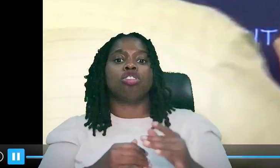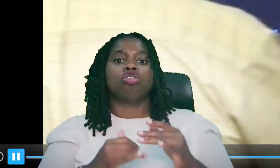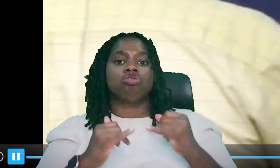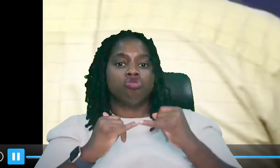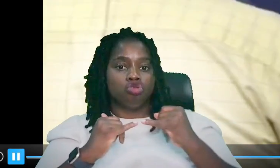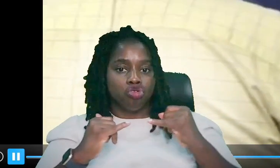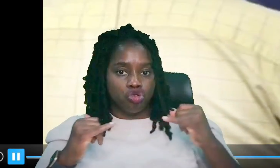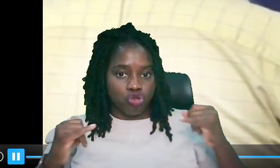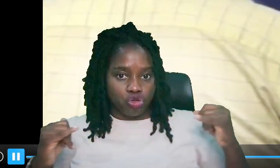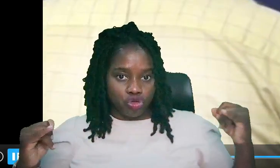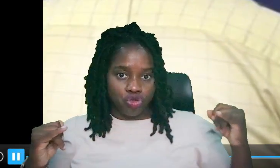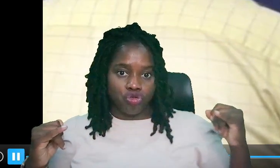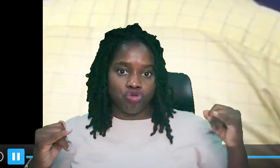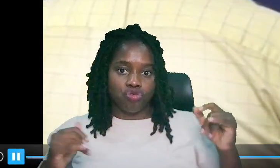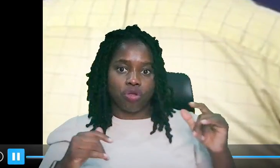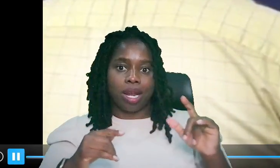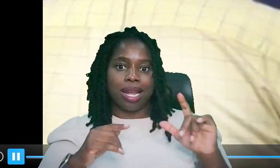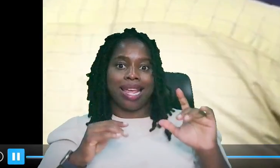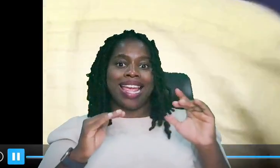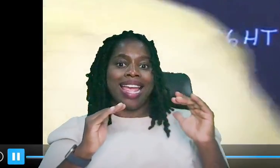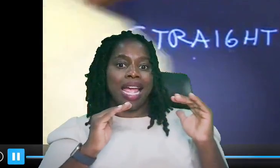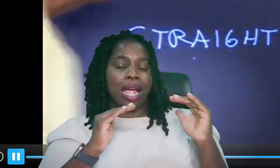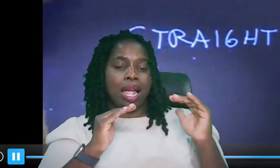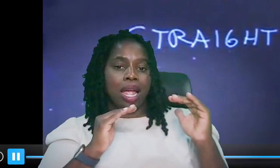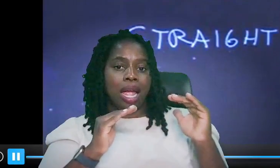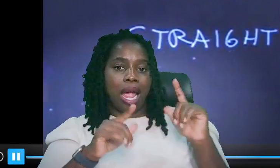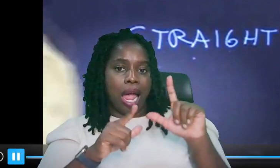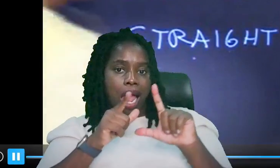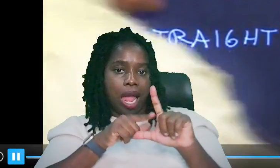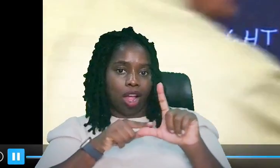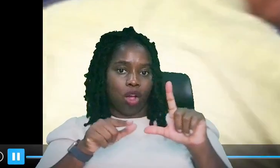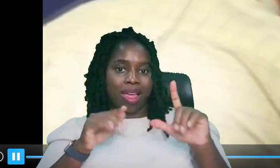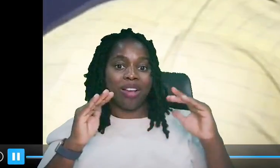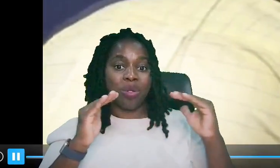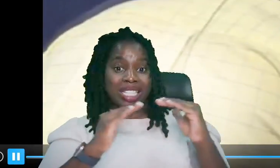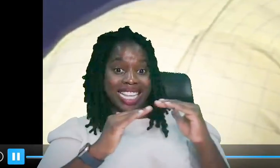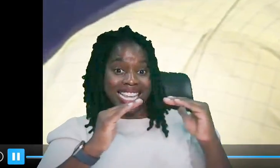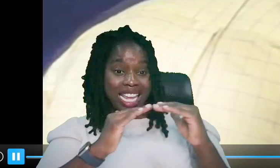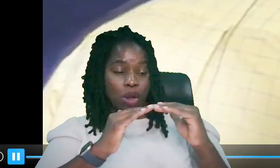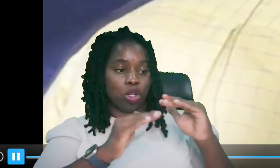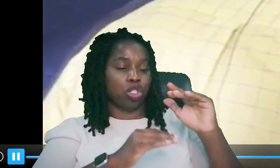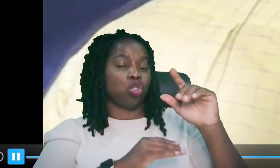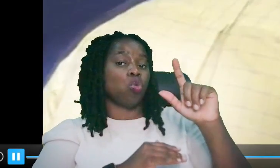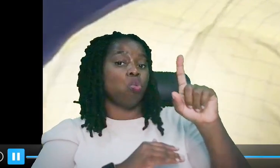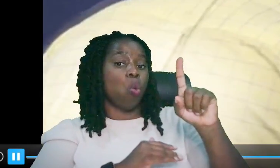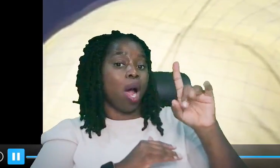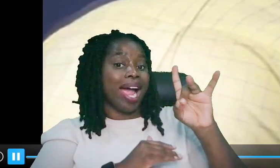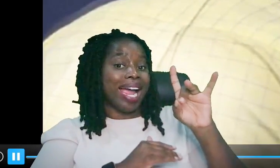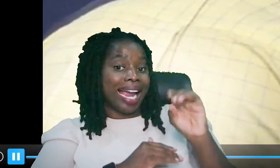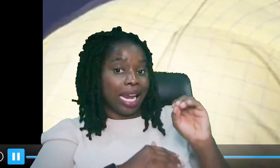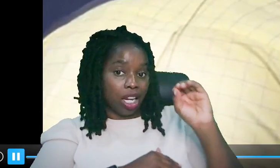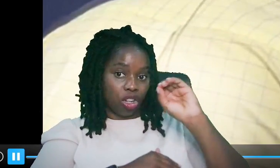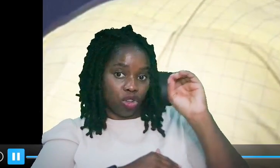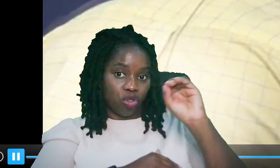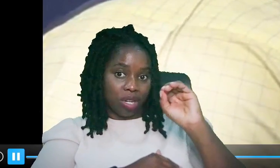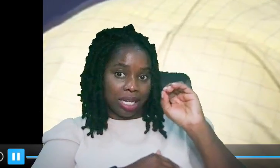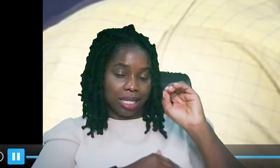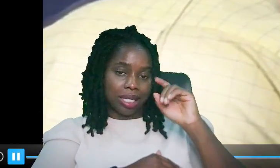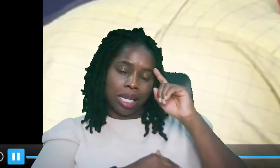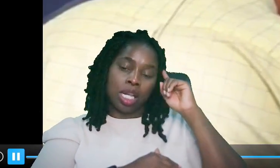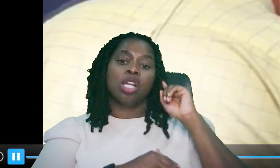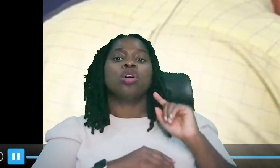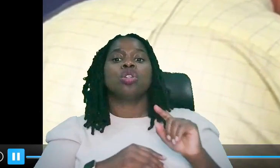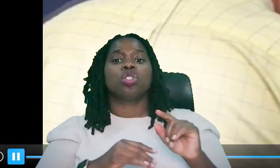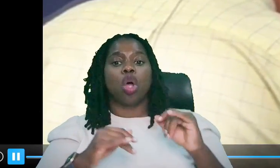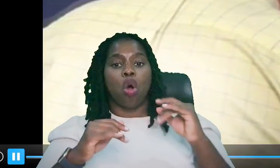And that's when it's equal to 180 degrees. In other words, one side of the angle and